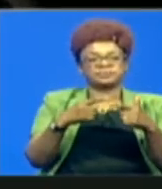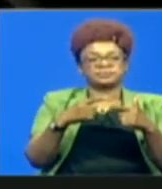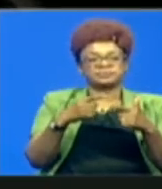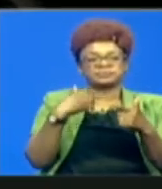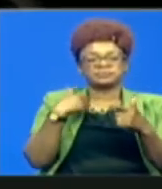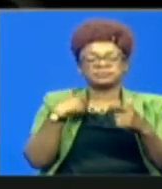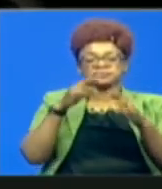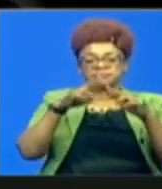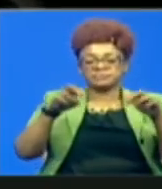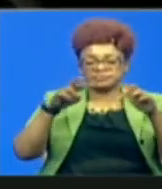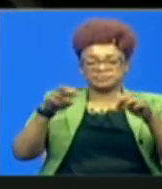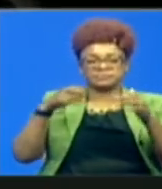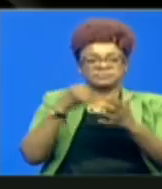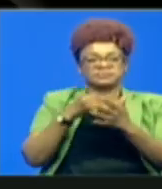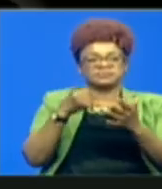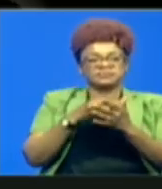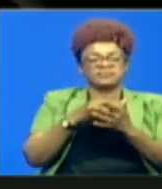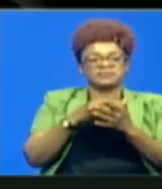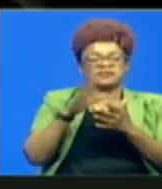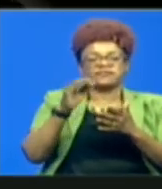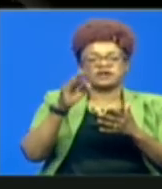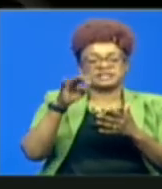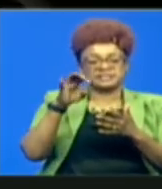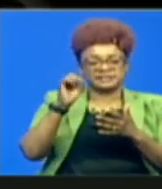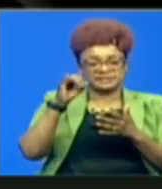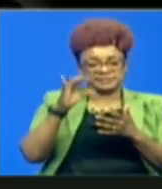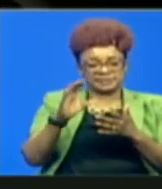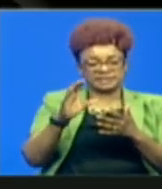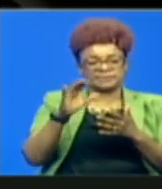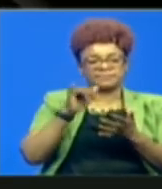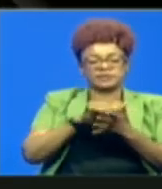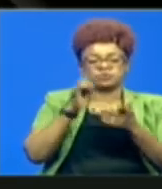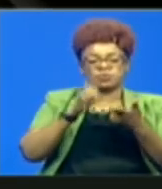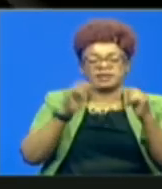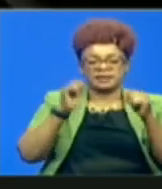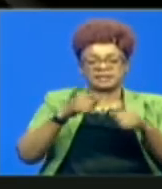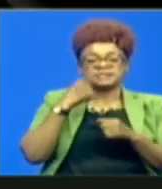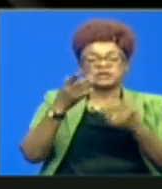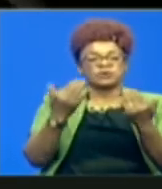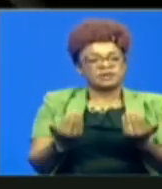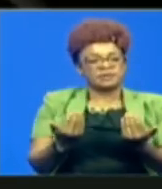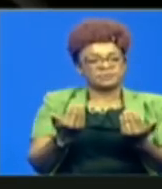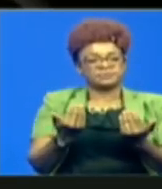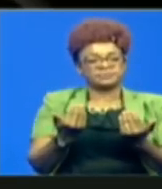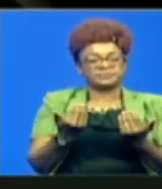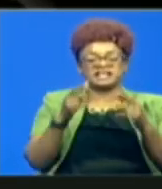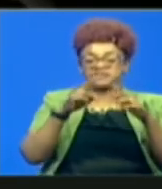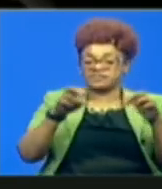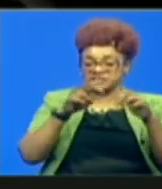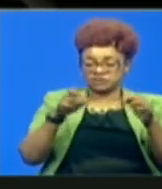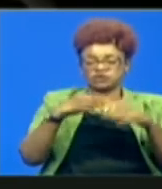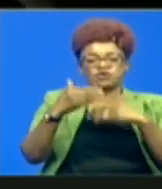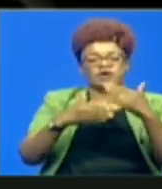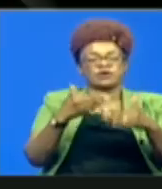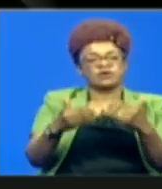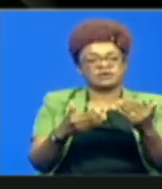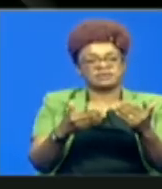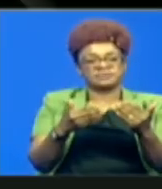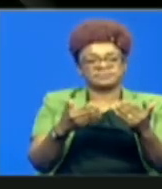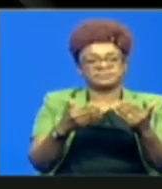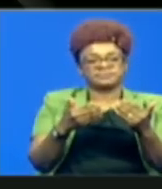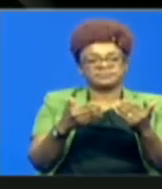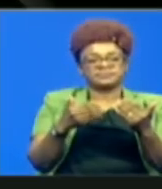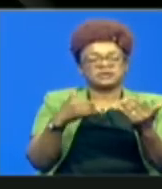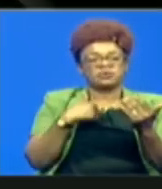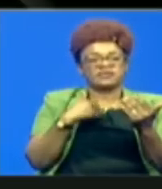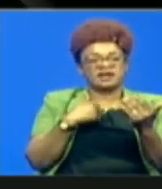investigation, including the forensic. So that is what I can tell you as of now. The investigation is going on. There has